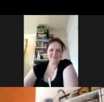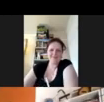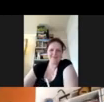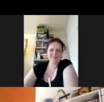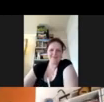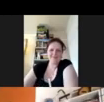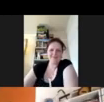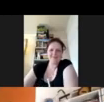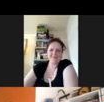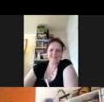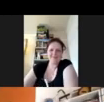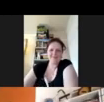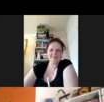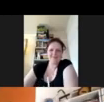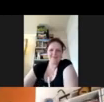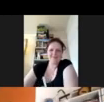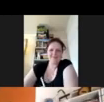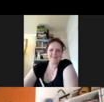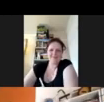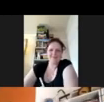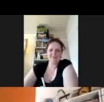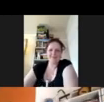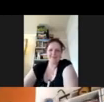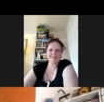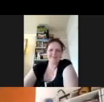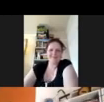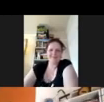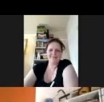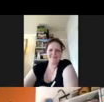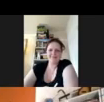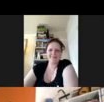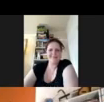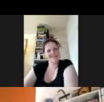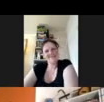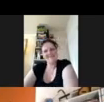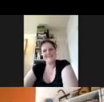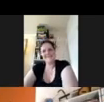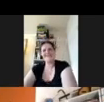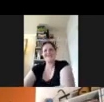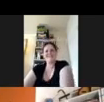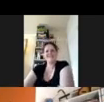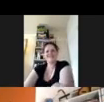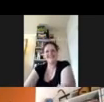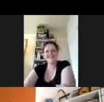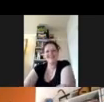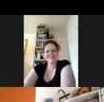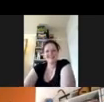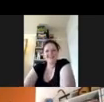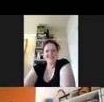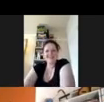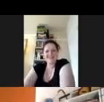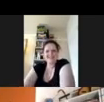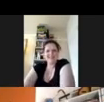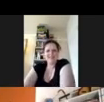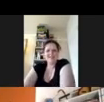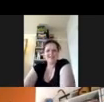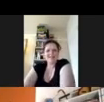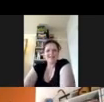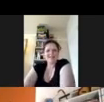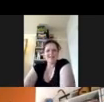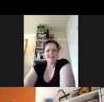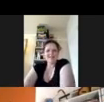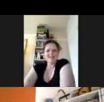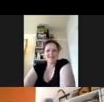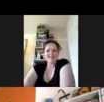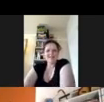And my colleague is David. Hello, everyone. My name's David. I'm Partnership and Project Manager at Citizens